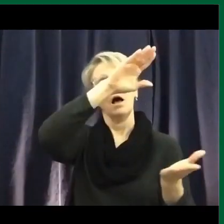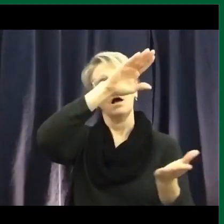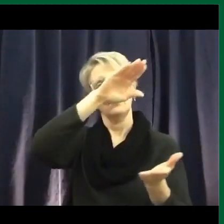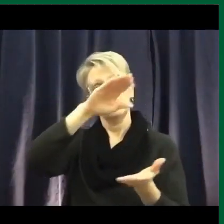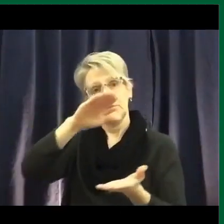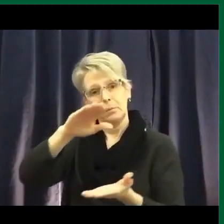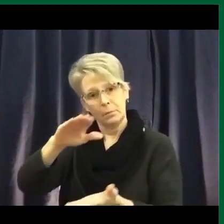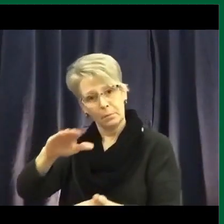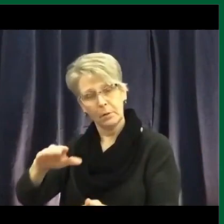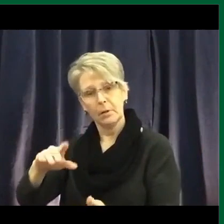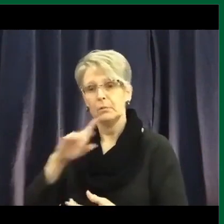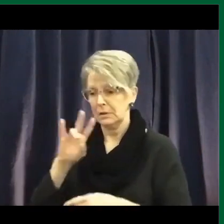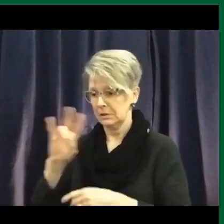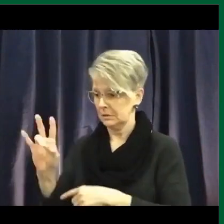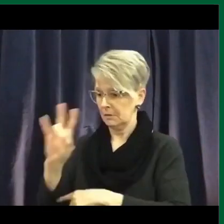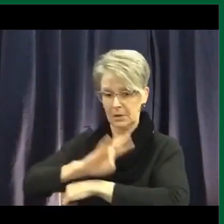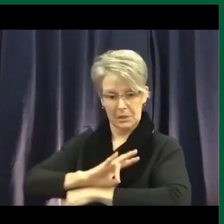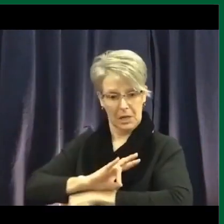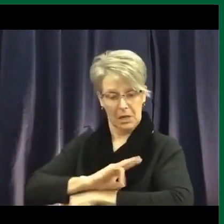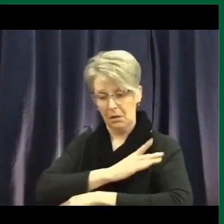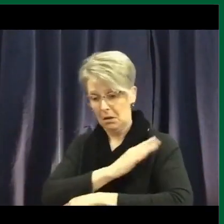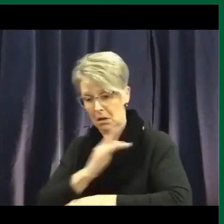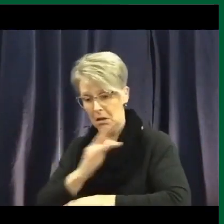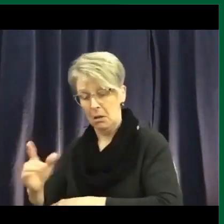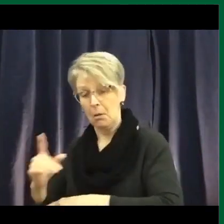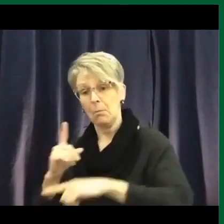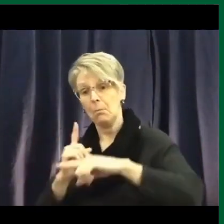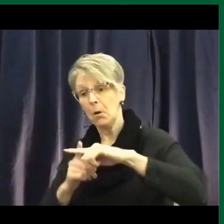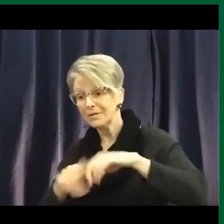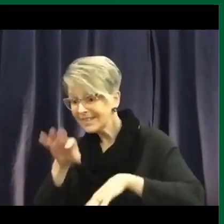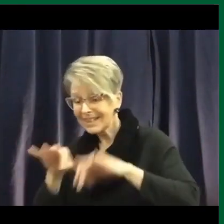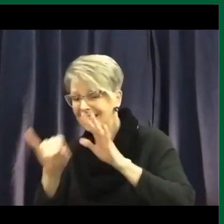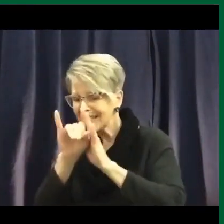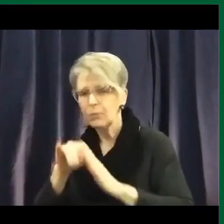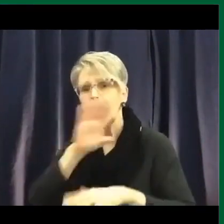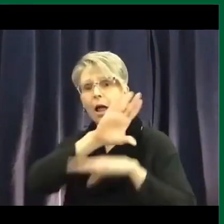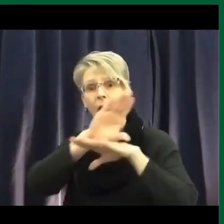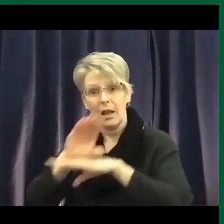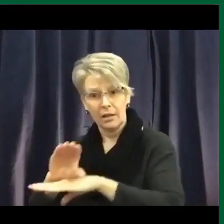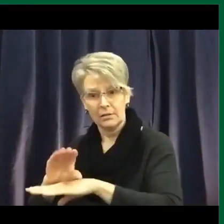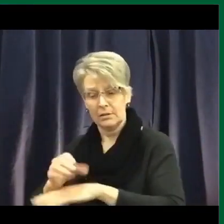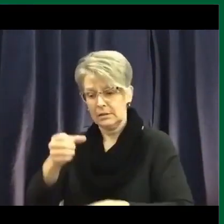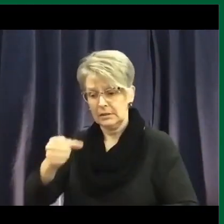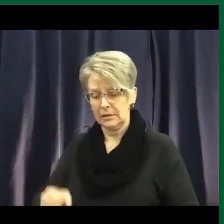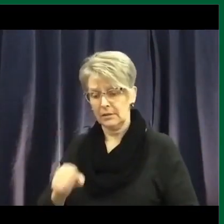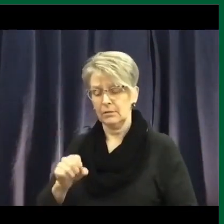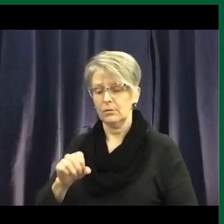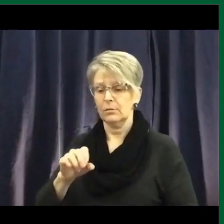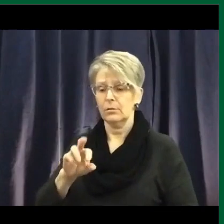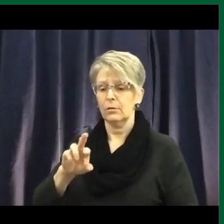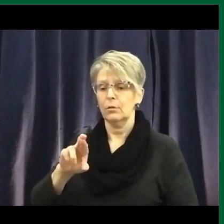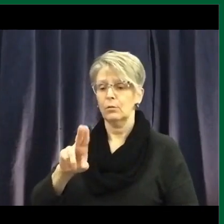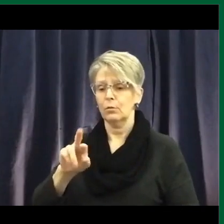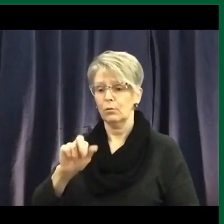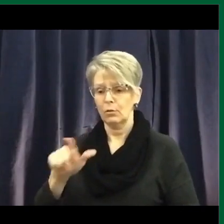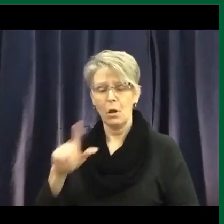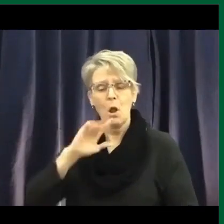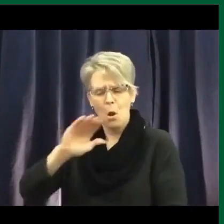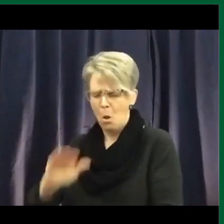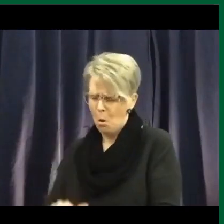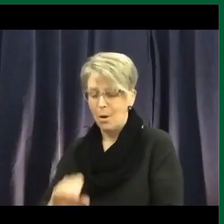cases per 7-day average, test positivity, and especially the South Rural, extremely low, Saskatoon doing